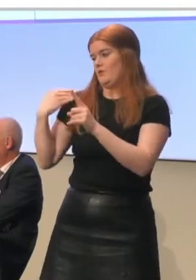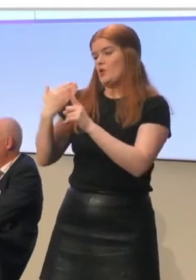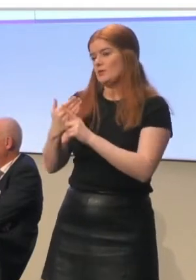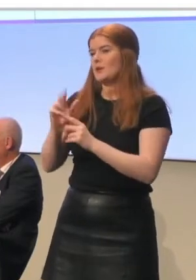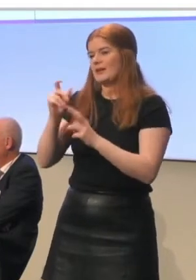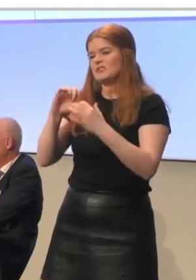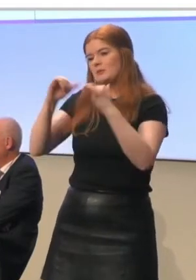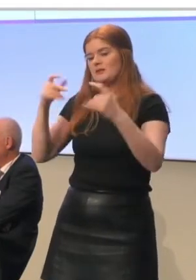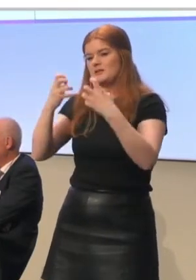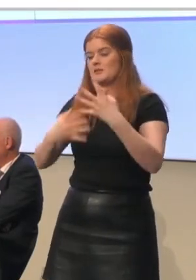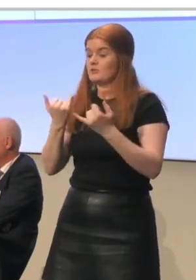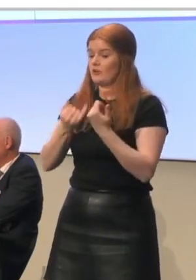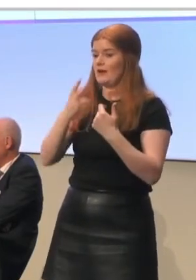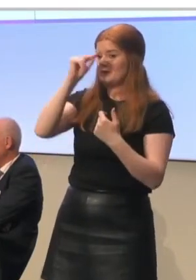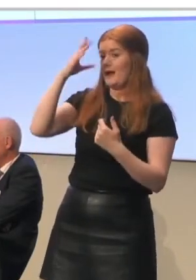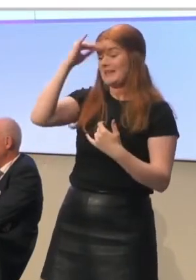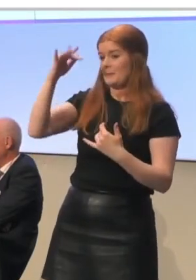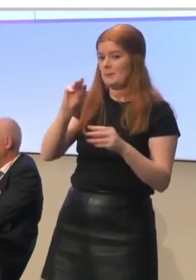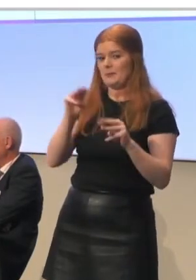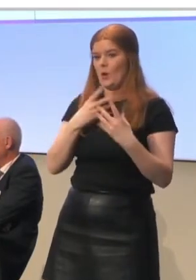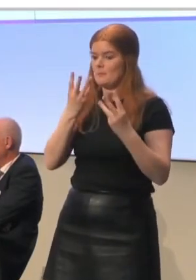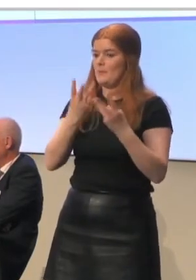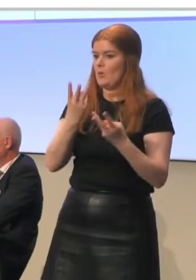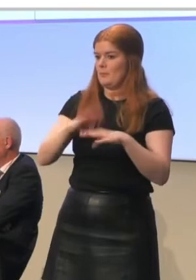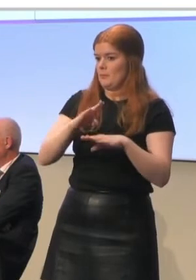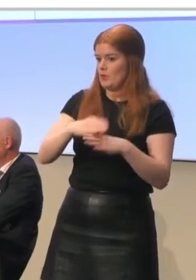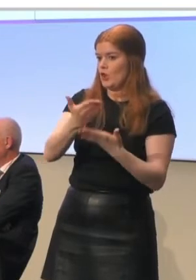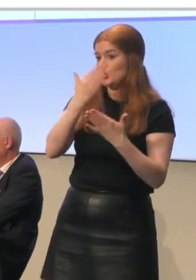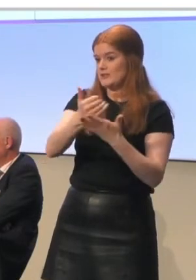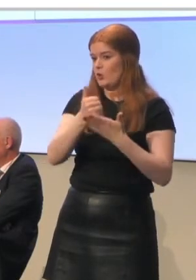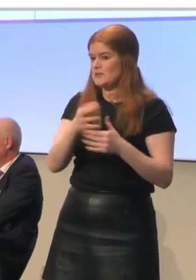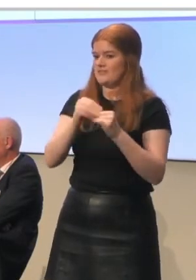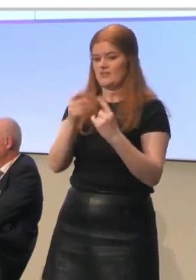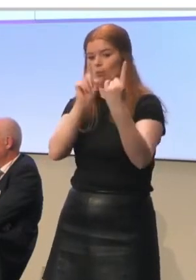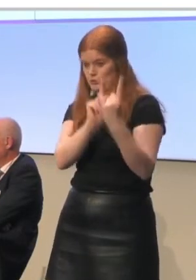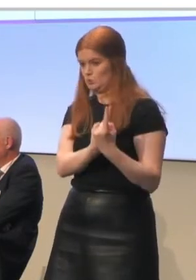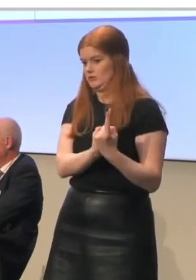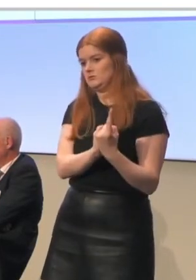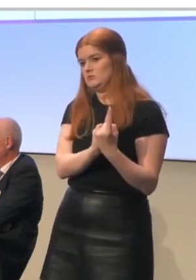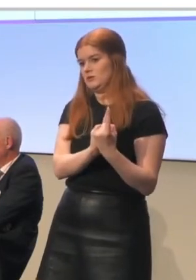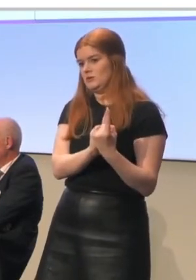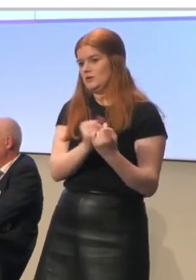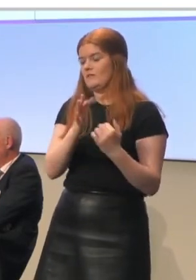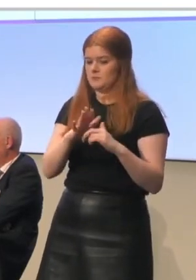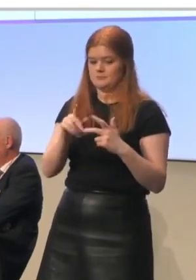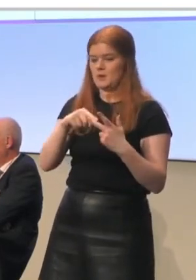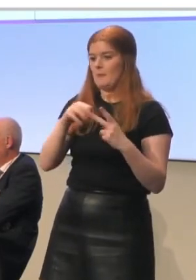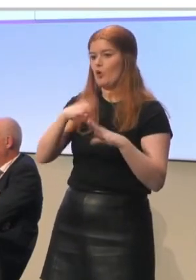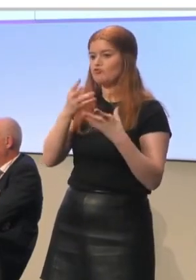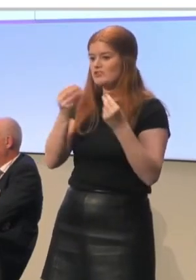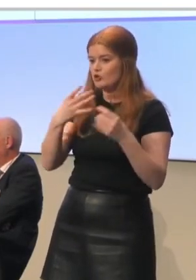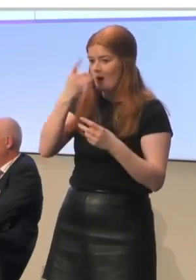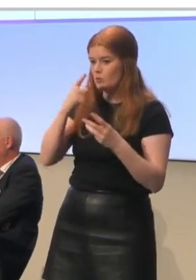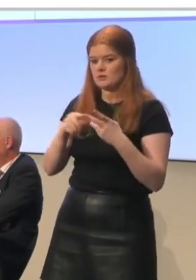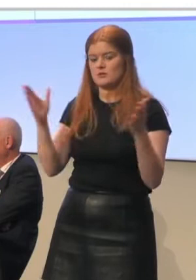split these. So in terms of academic, people were asking for more learning support, specifically for one-to-one support, for more resource hours, for more small